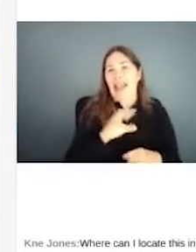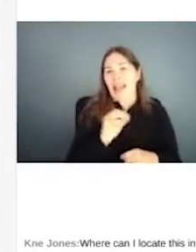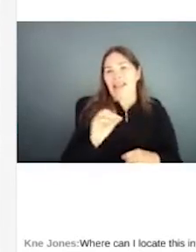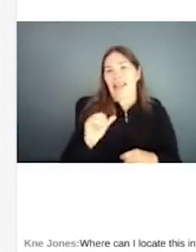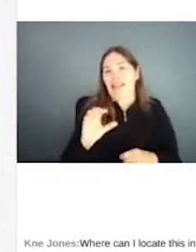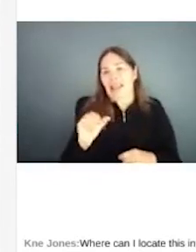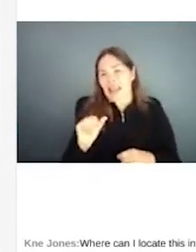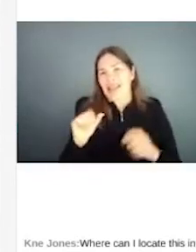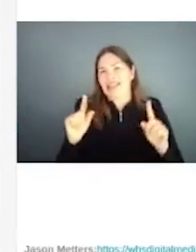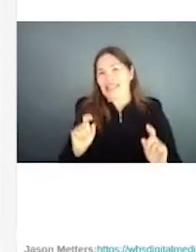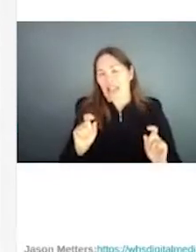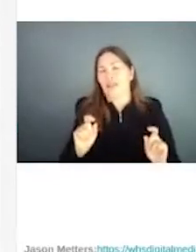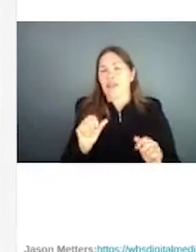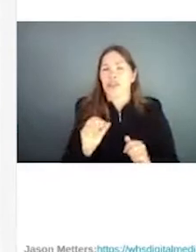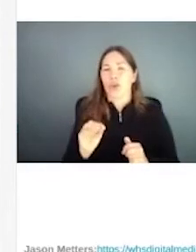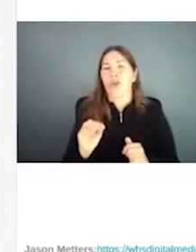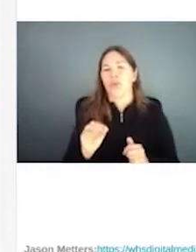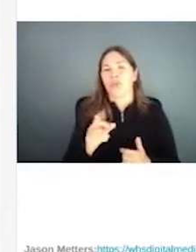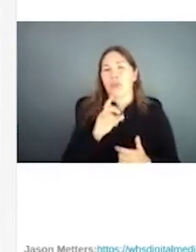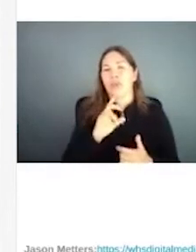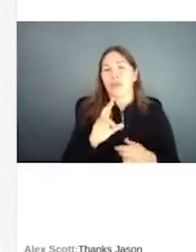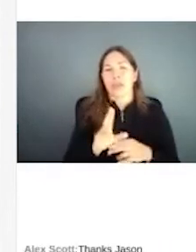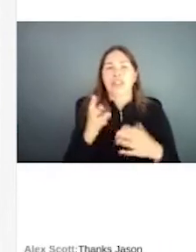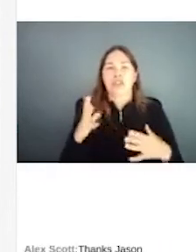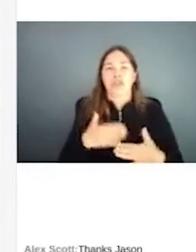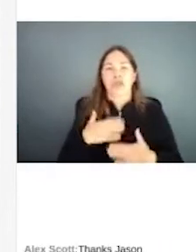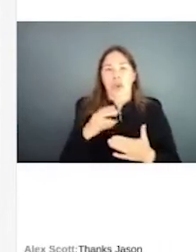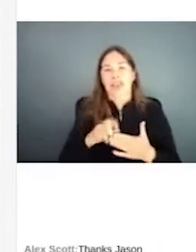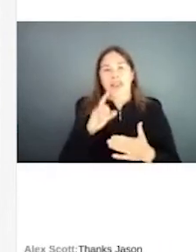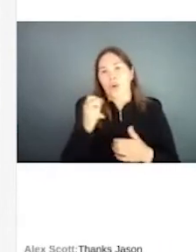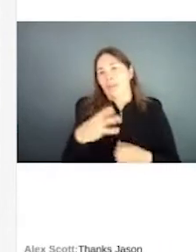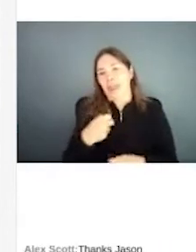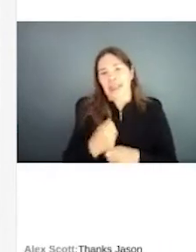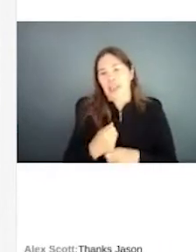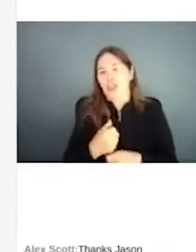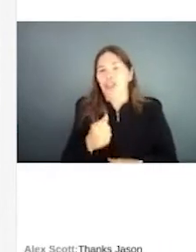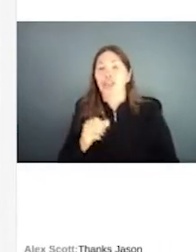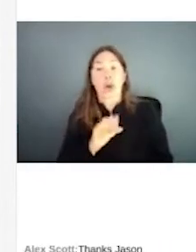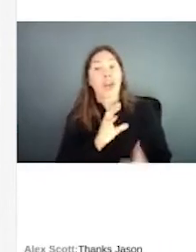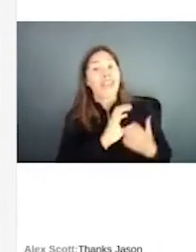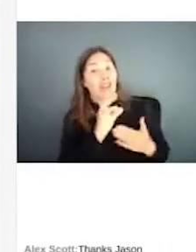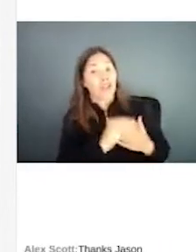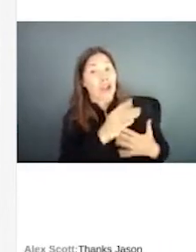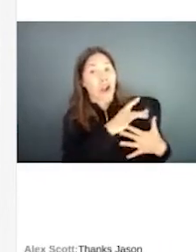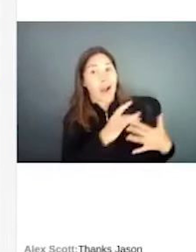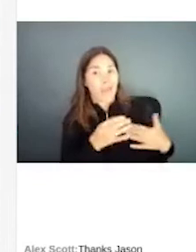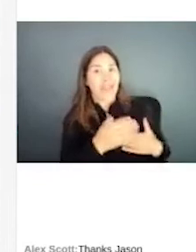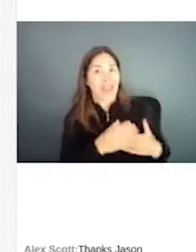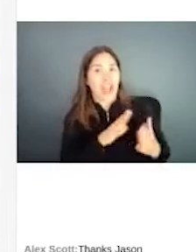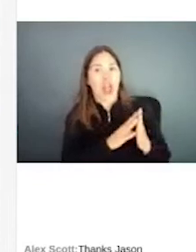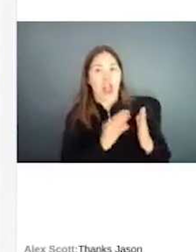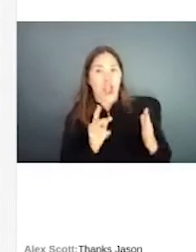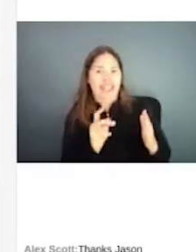So I've been enjoying geometrics for quite a number of years now. That's just my input. So the curriculum option there is the Learn Key, right,